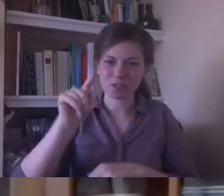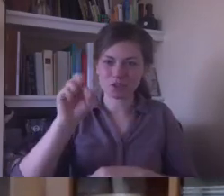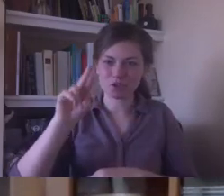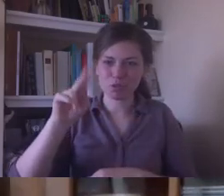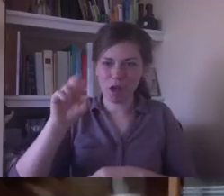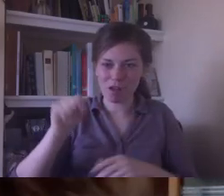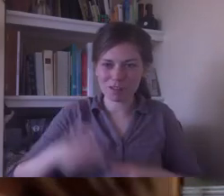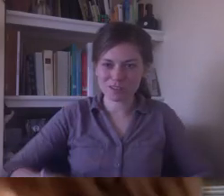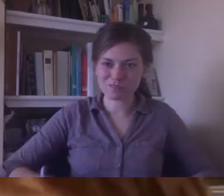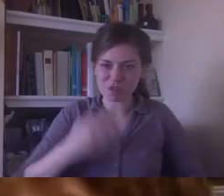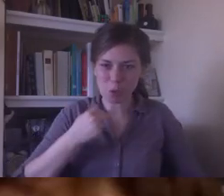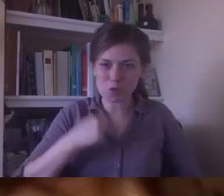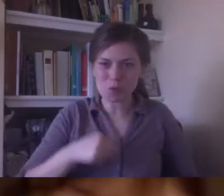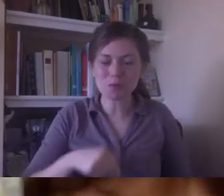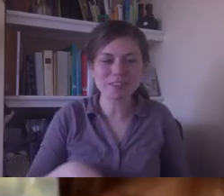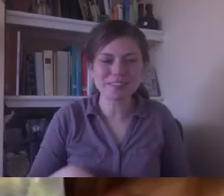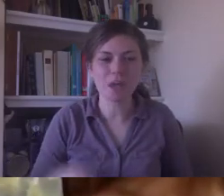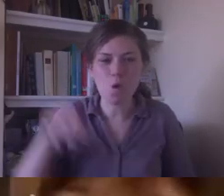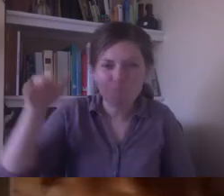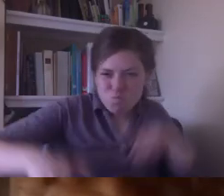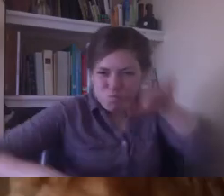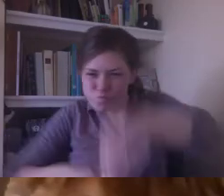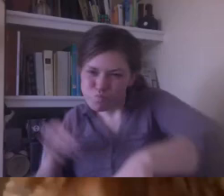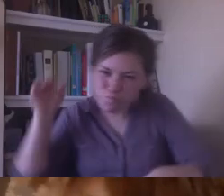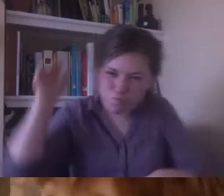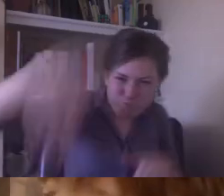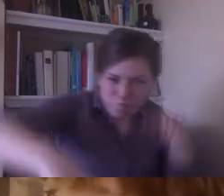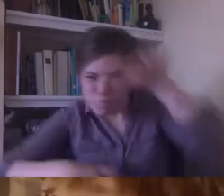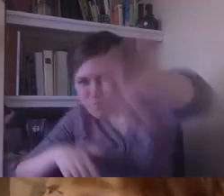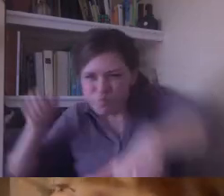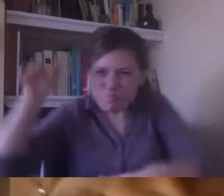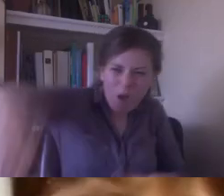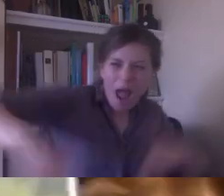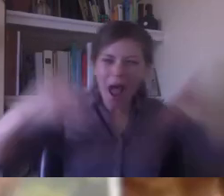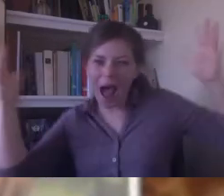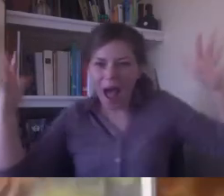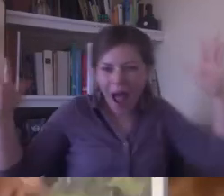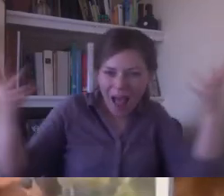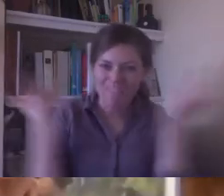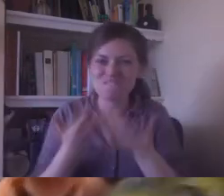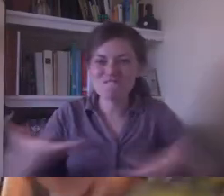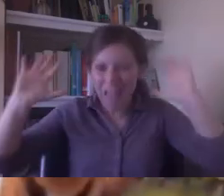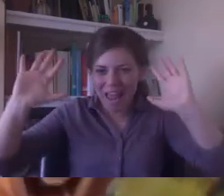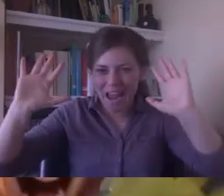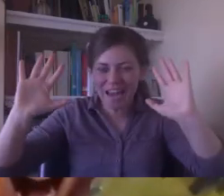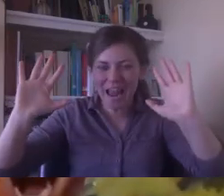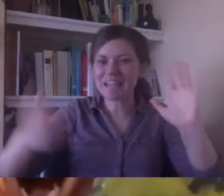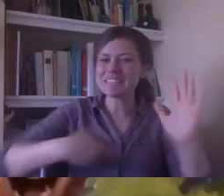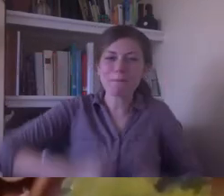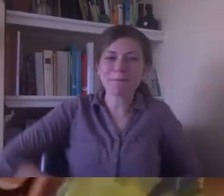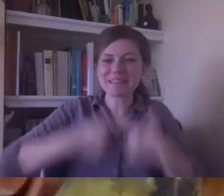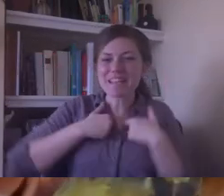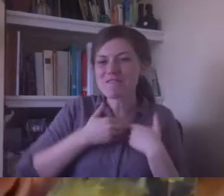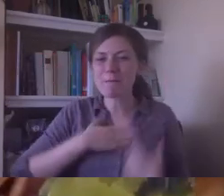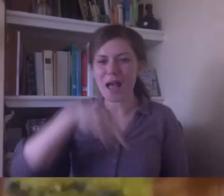He huffed and puffed and piggy paddled as hard as he could. Hooray, I crossed Norbert's Channel. I'm living the dream.